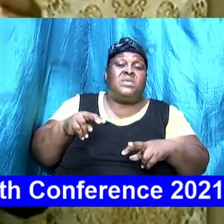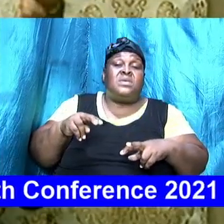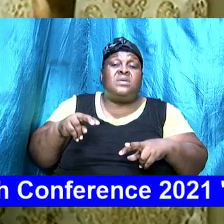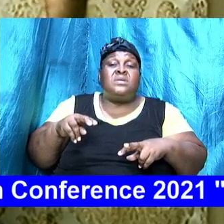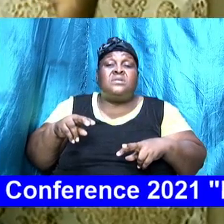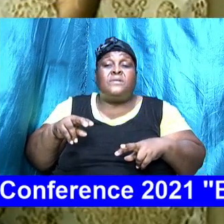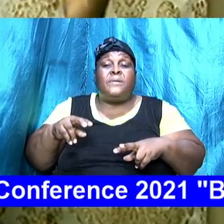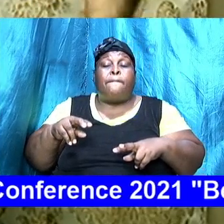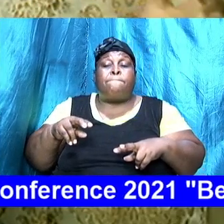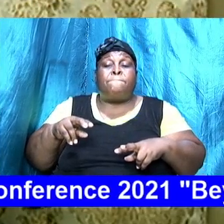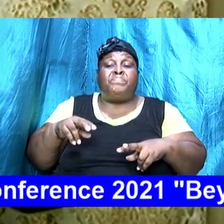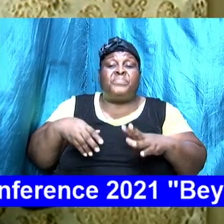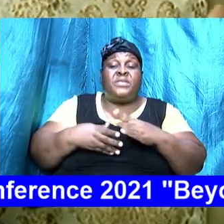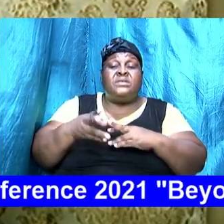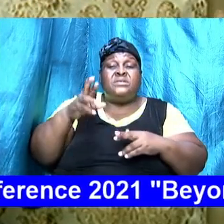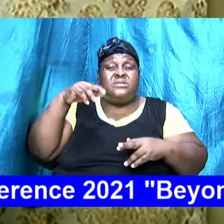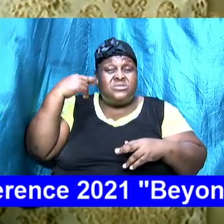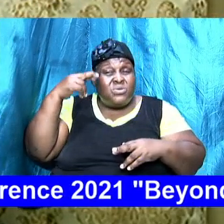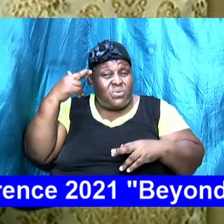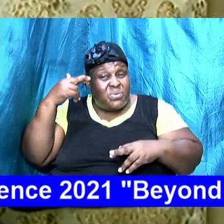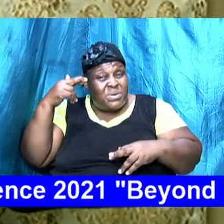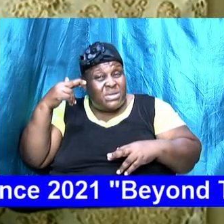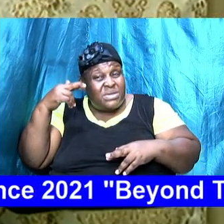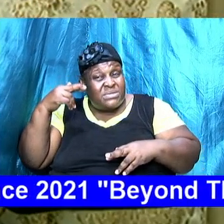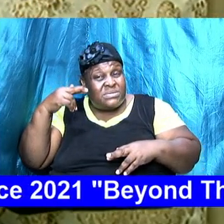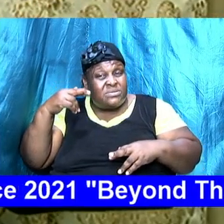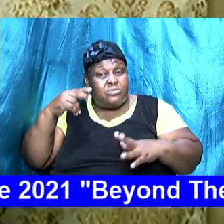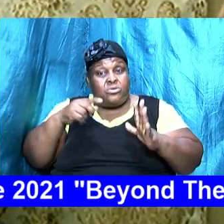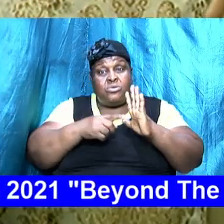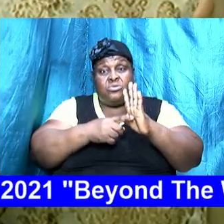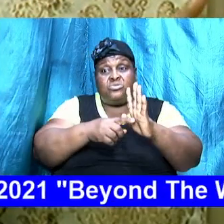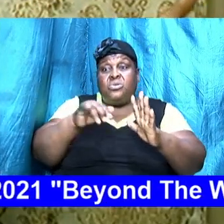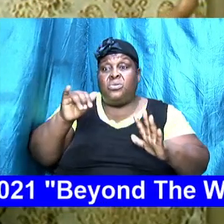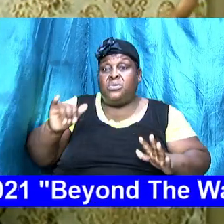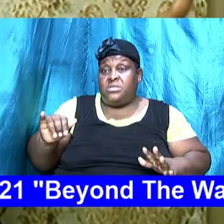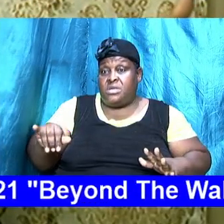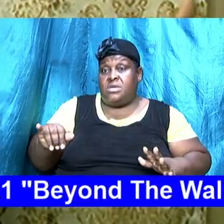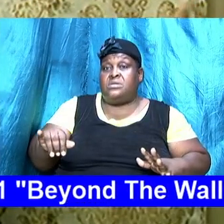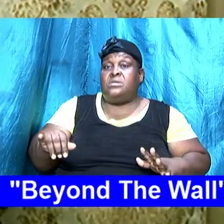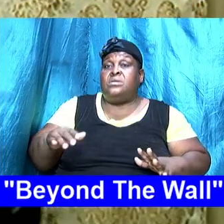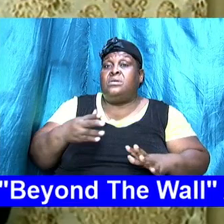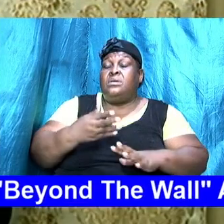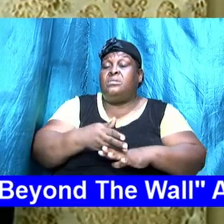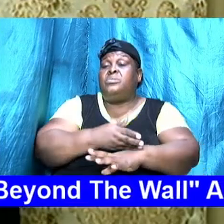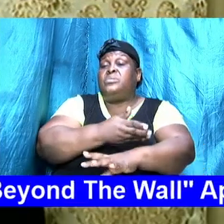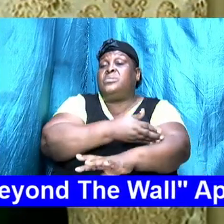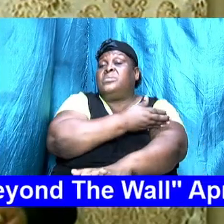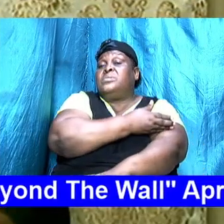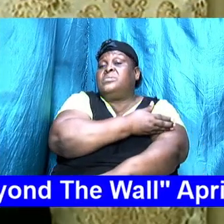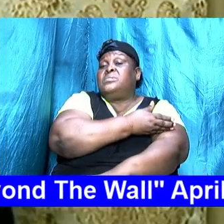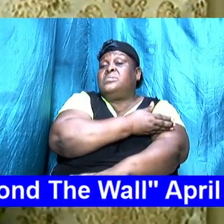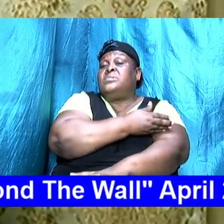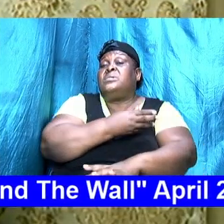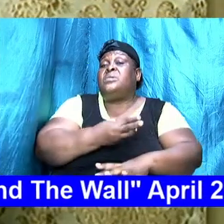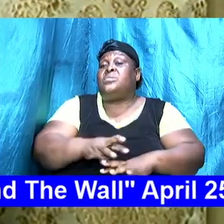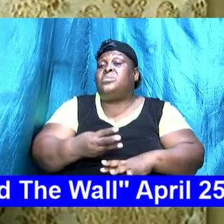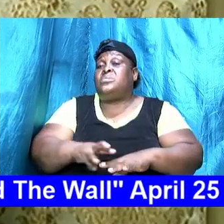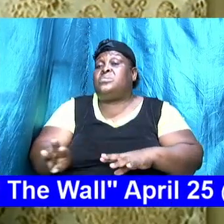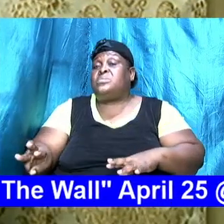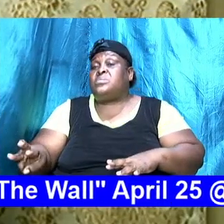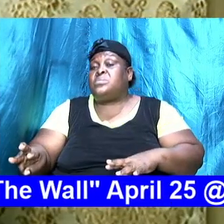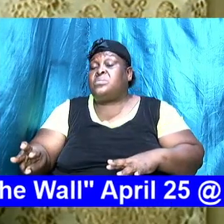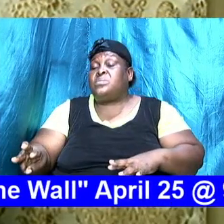and there's a reason why the statistics show that they get progressively worse. The reason simply is that